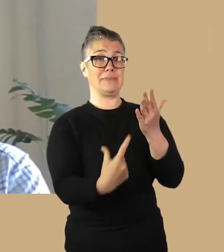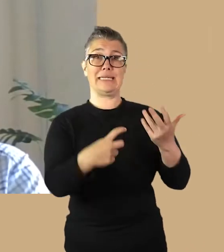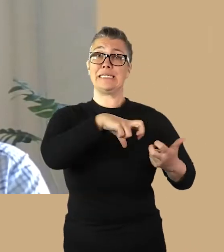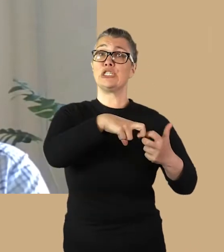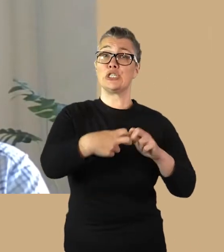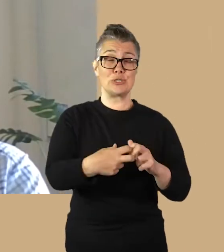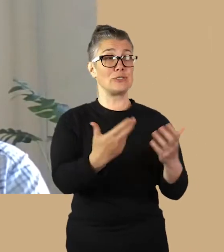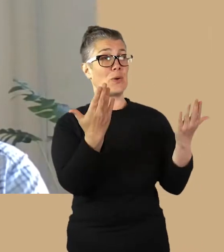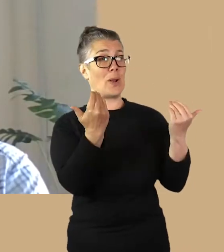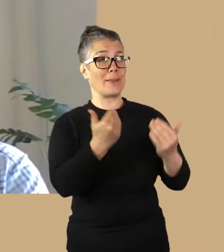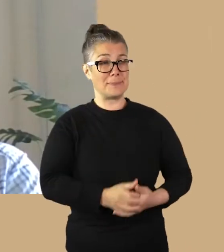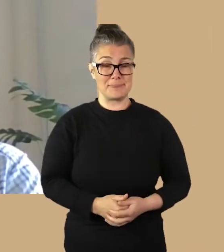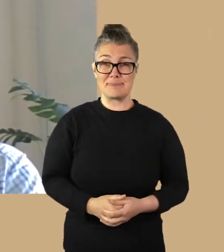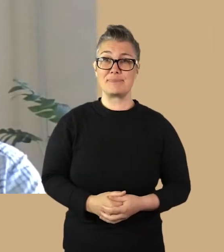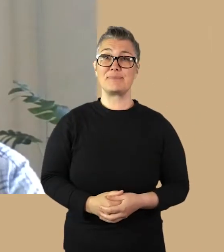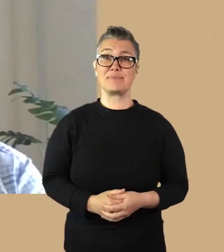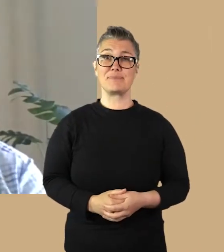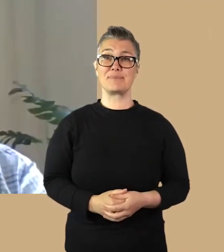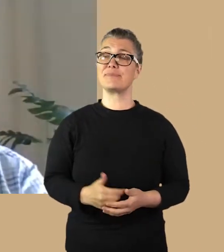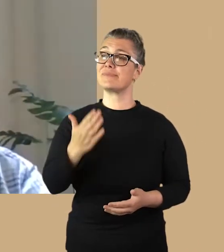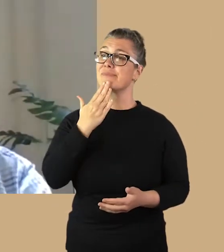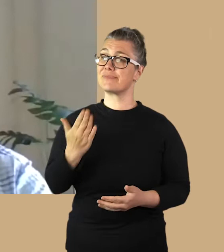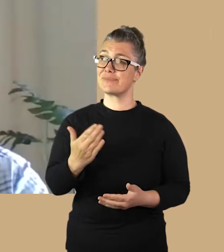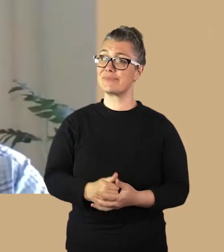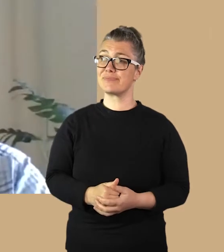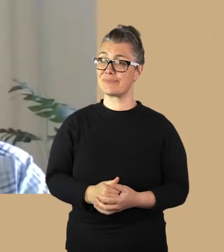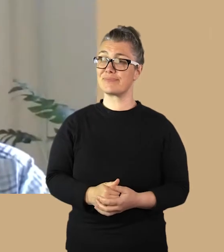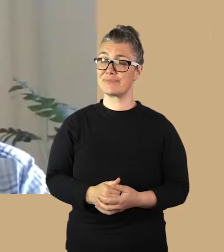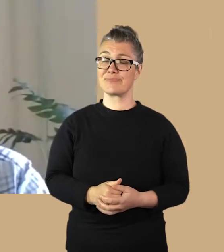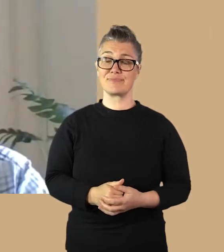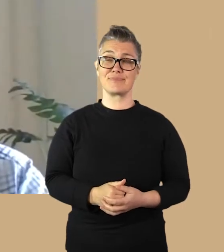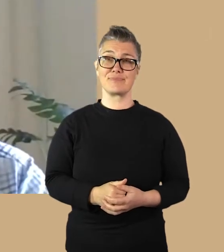to raising awareness of disability issues. Welcome, Cecilia.